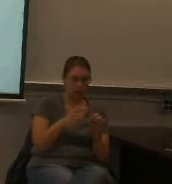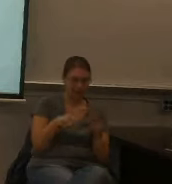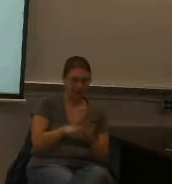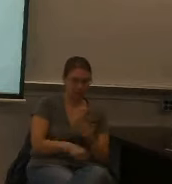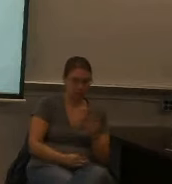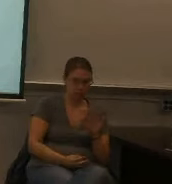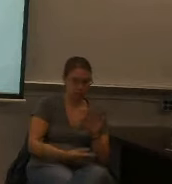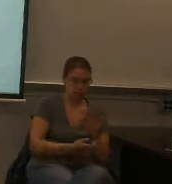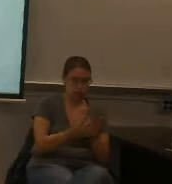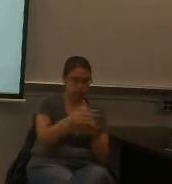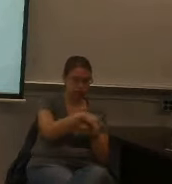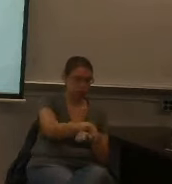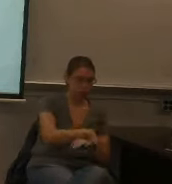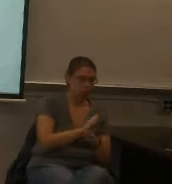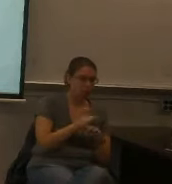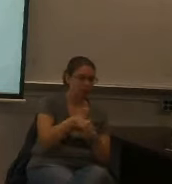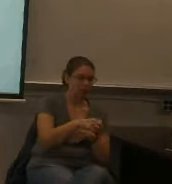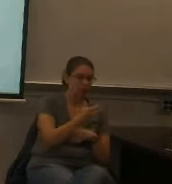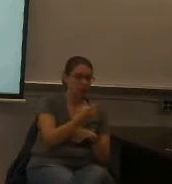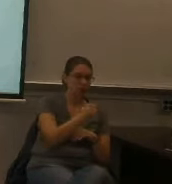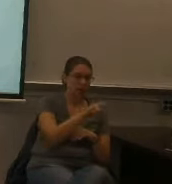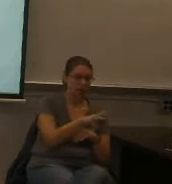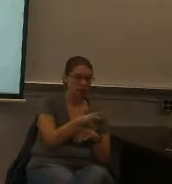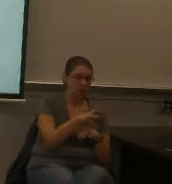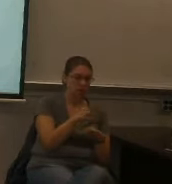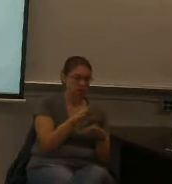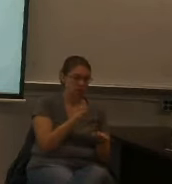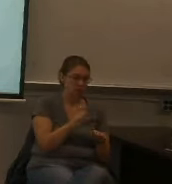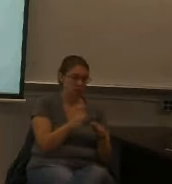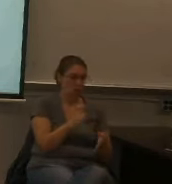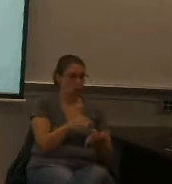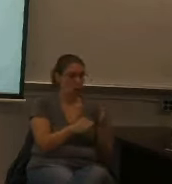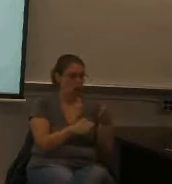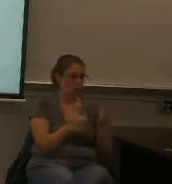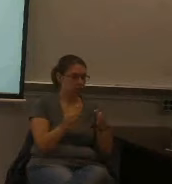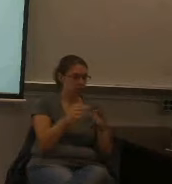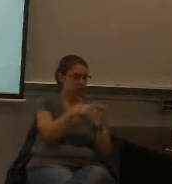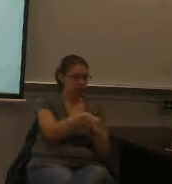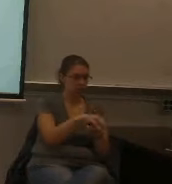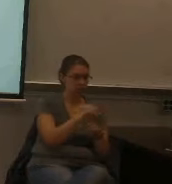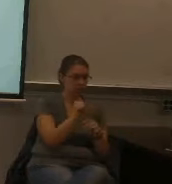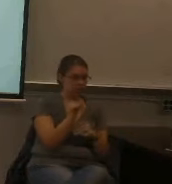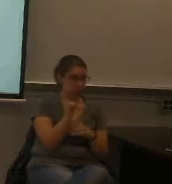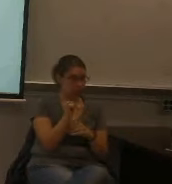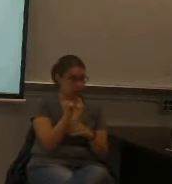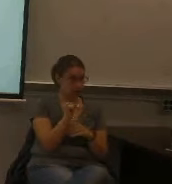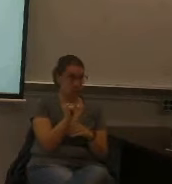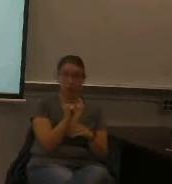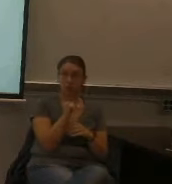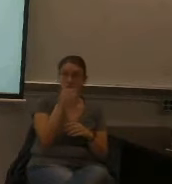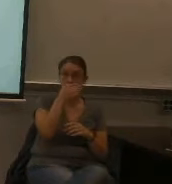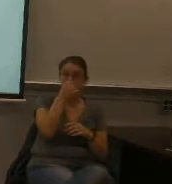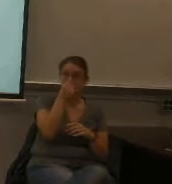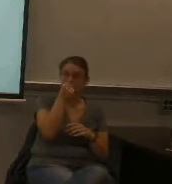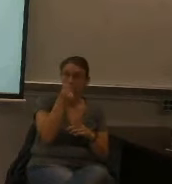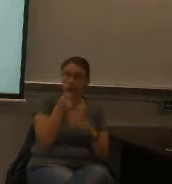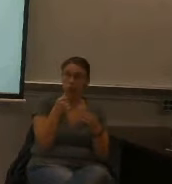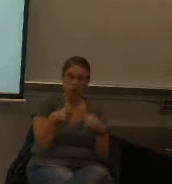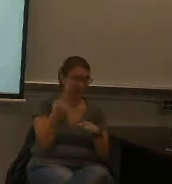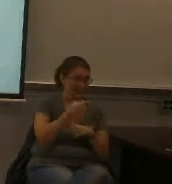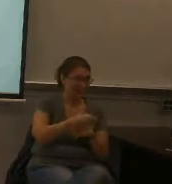over a shallow sill before it went out of the system. And mice and shrimp go down during